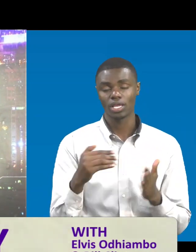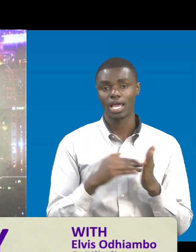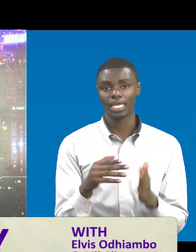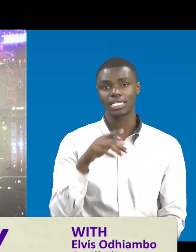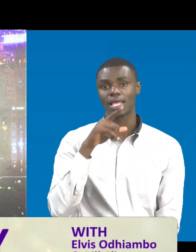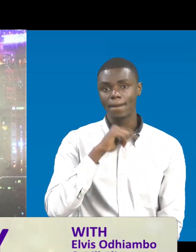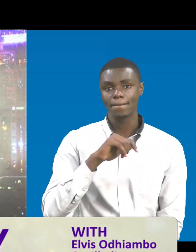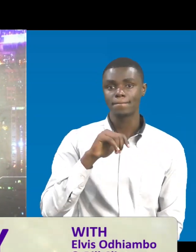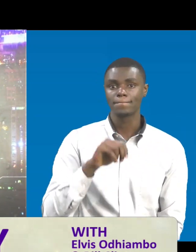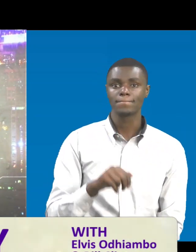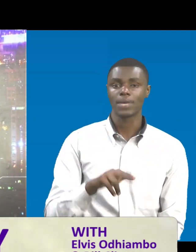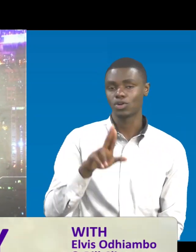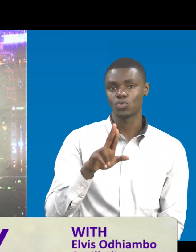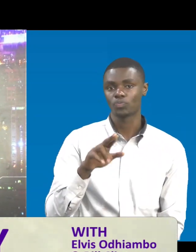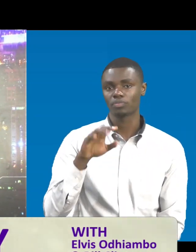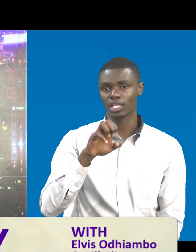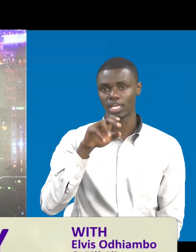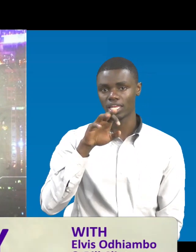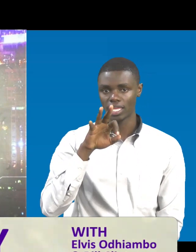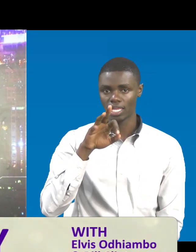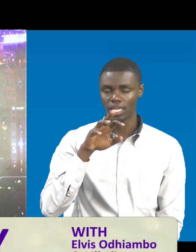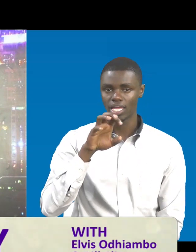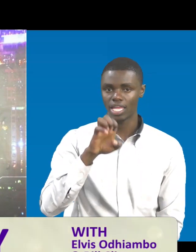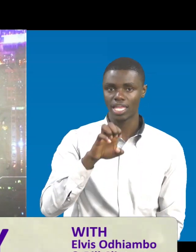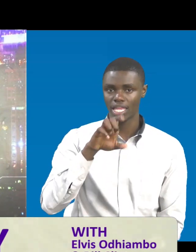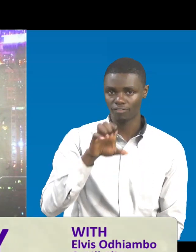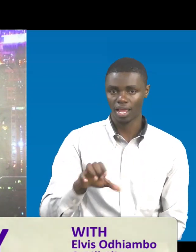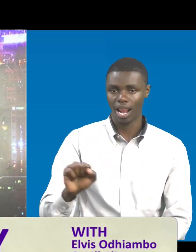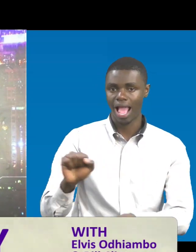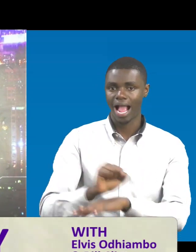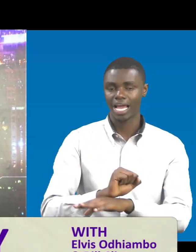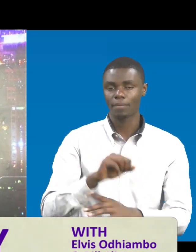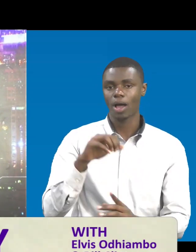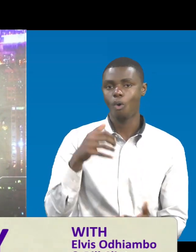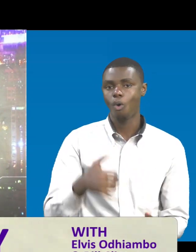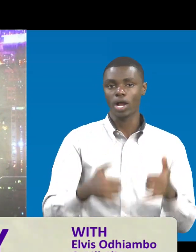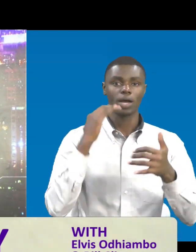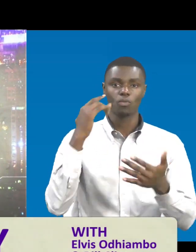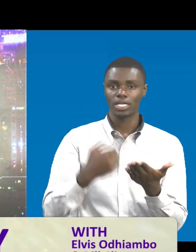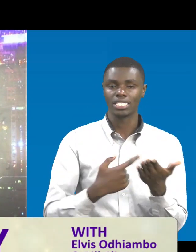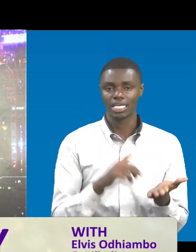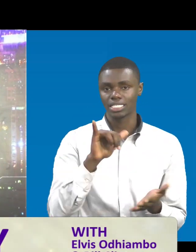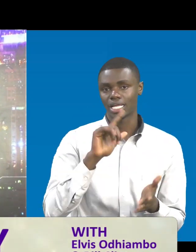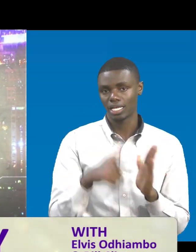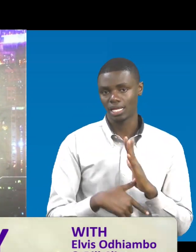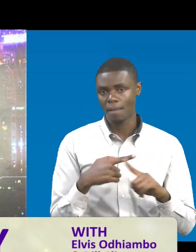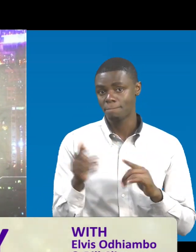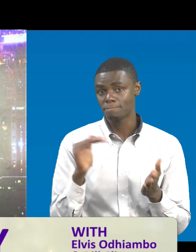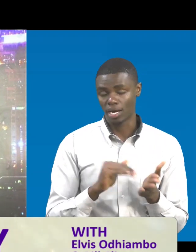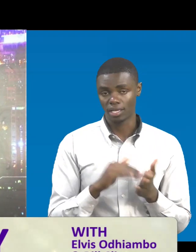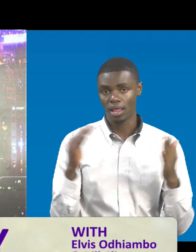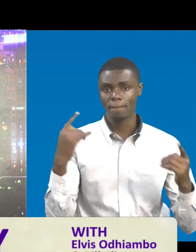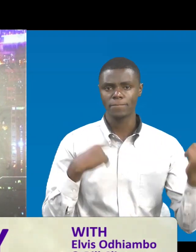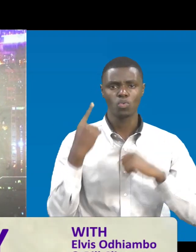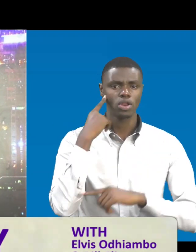Manchester United in the EFL Carabao Cup. We're going to talk about that in a little bit. But then again, also big